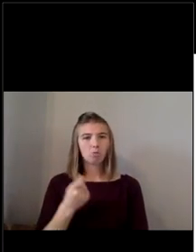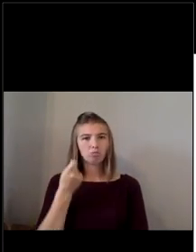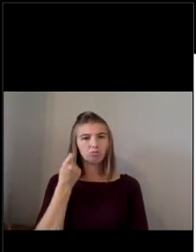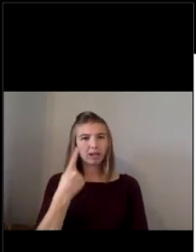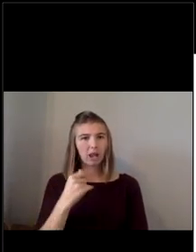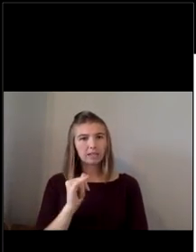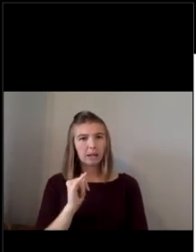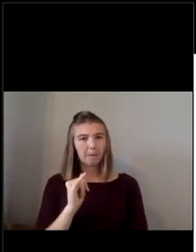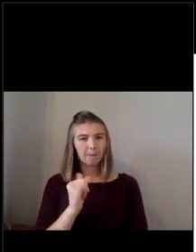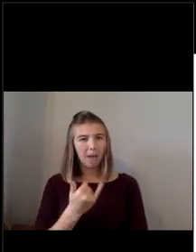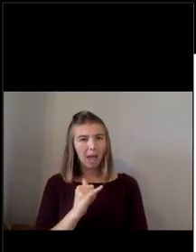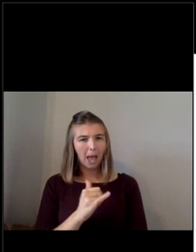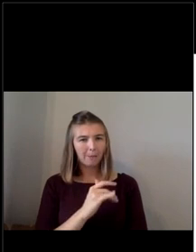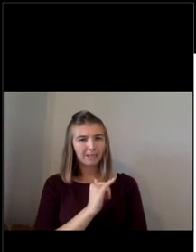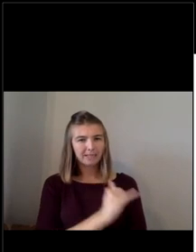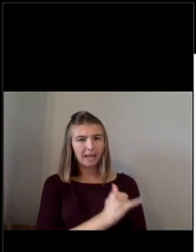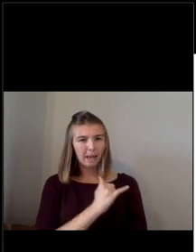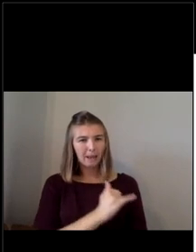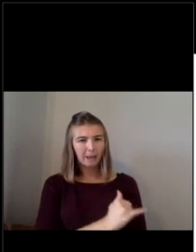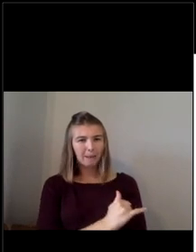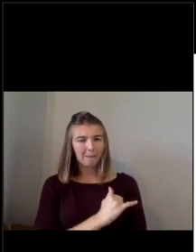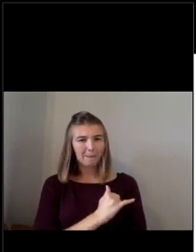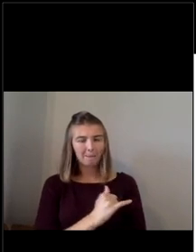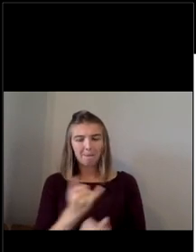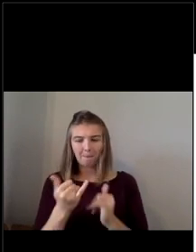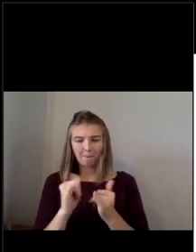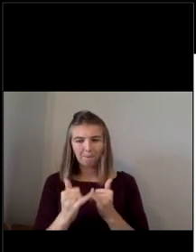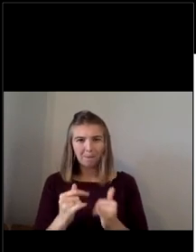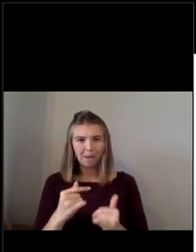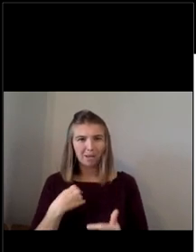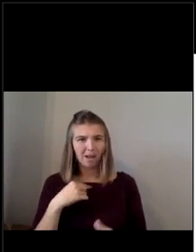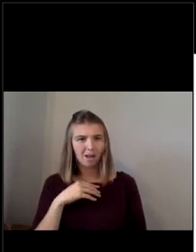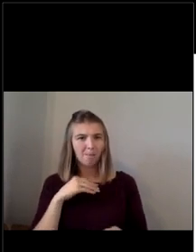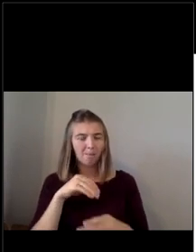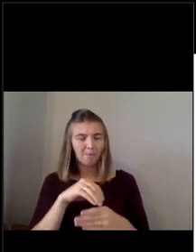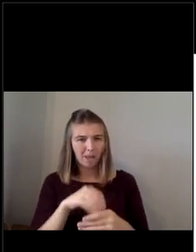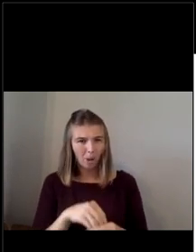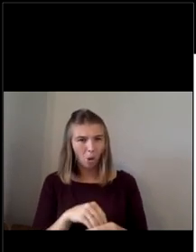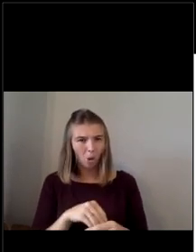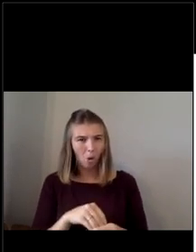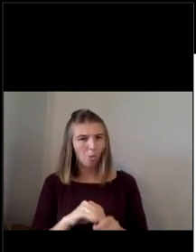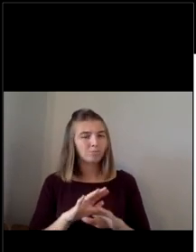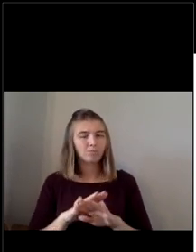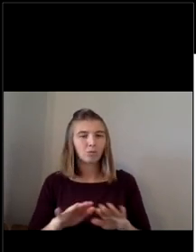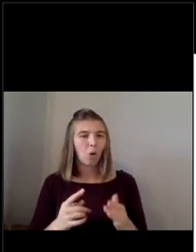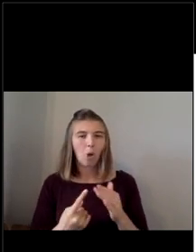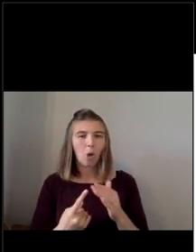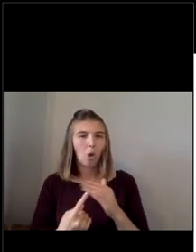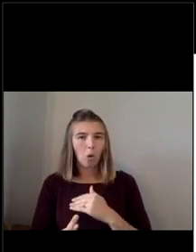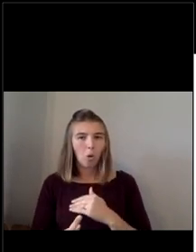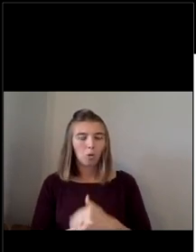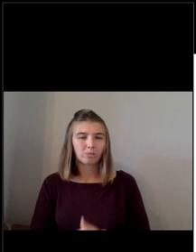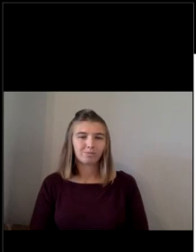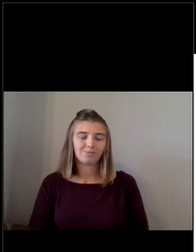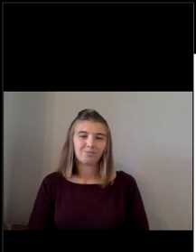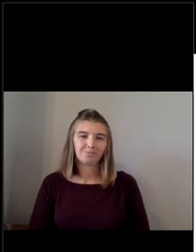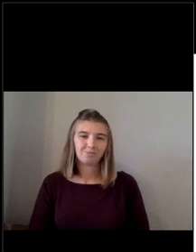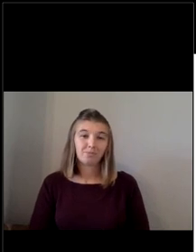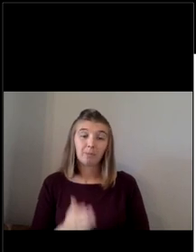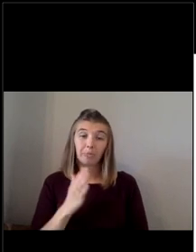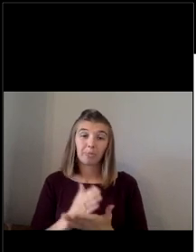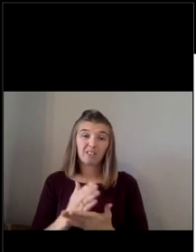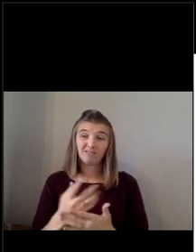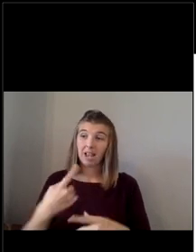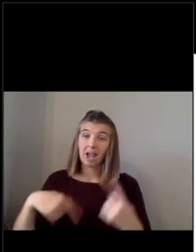here. Maybe I'm not so alone as I always feel. As a community, we need to create spaces, conversations